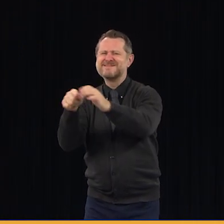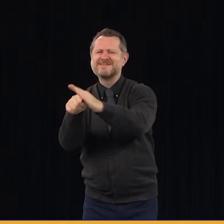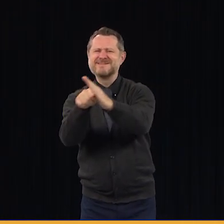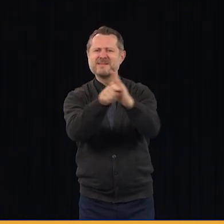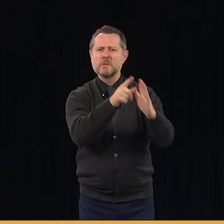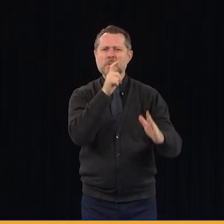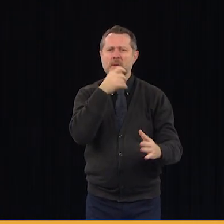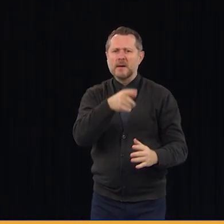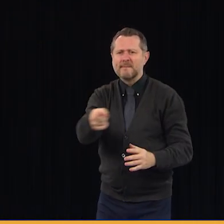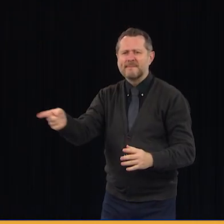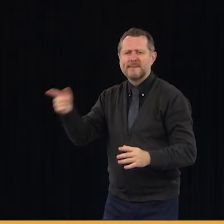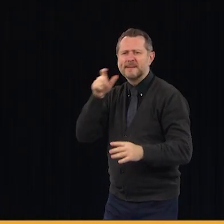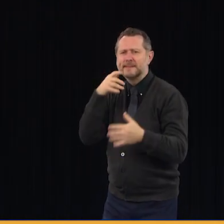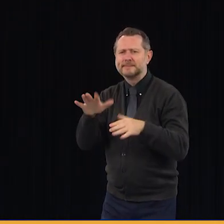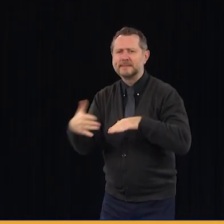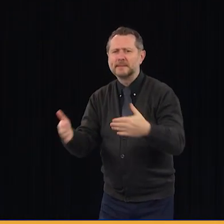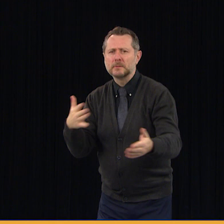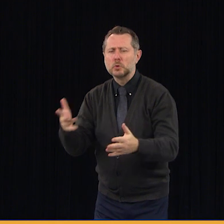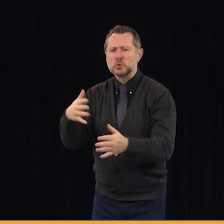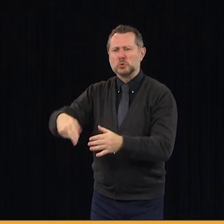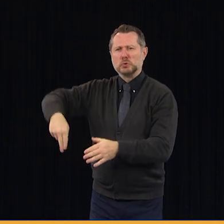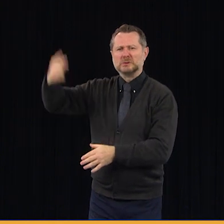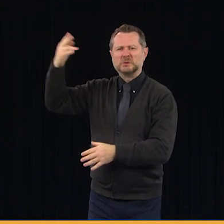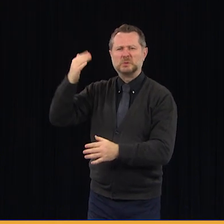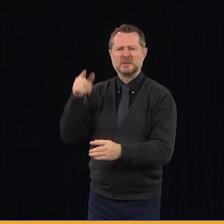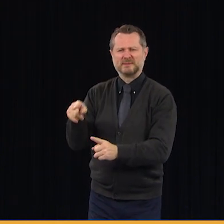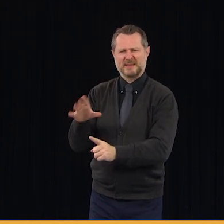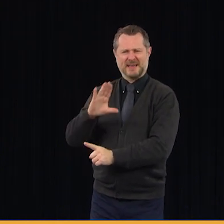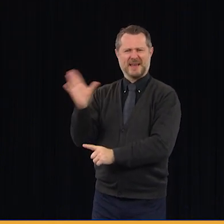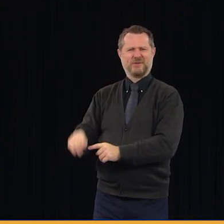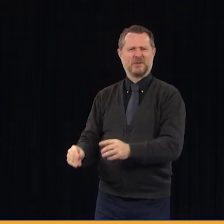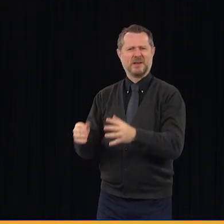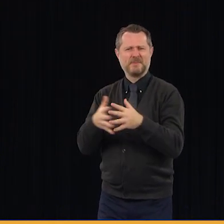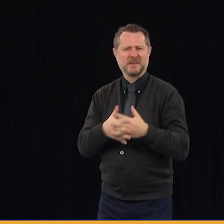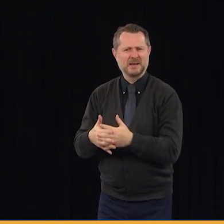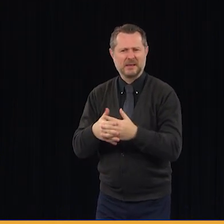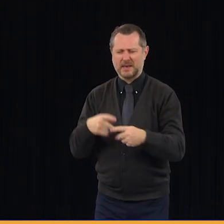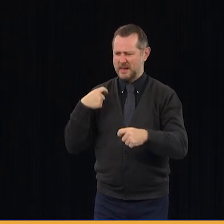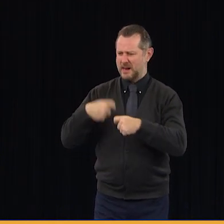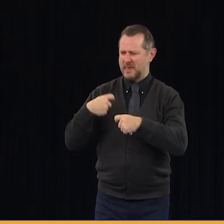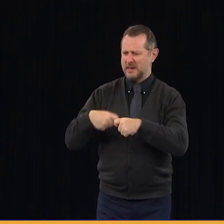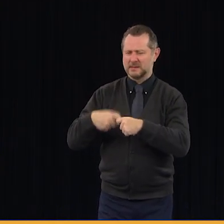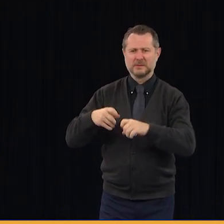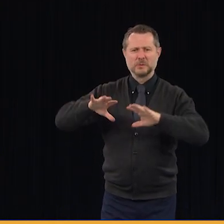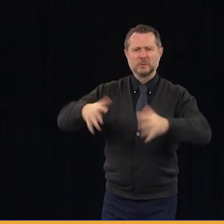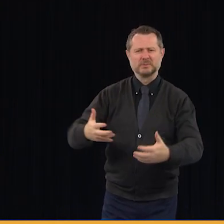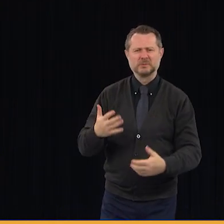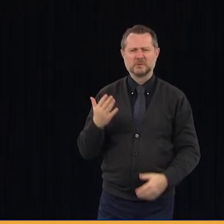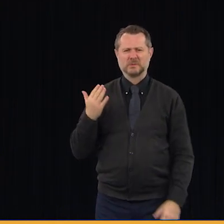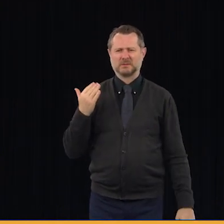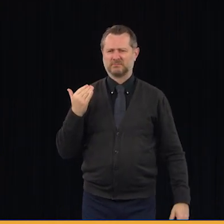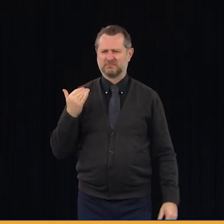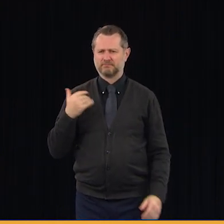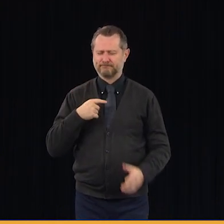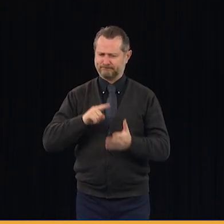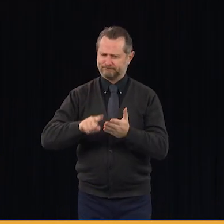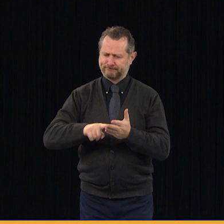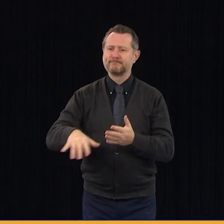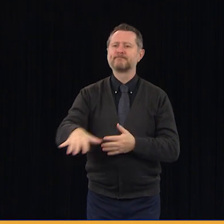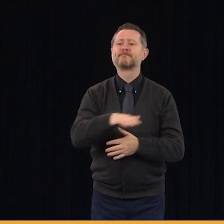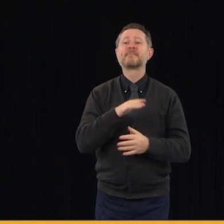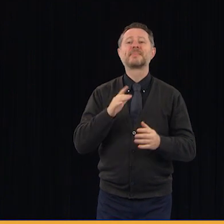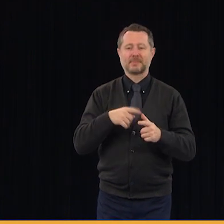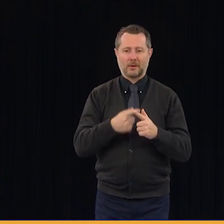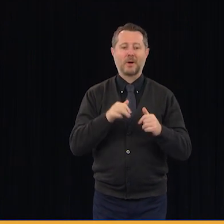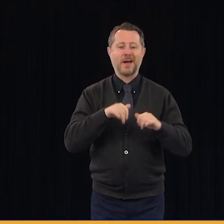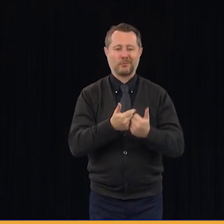Americans and Latinos, and what we do about it. Let's understand it, but let's also address it. We're going to be doing